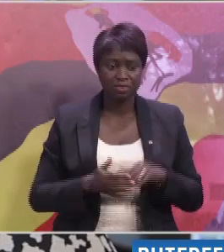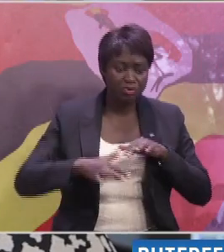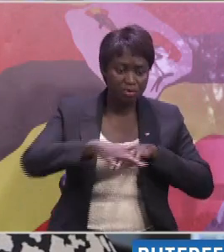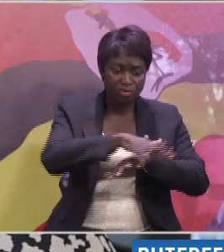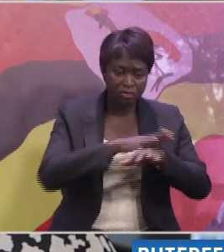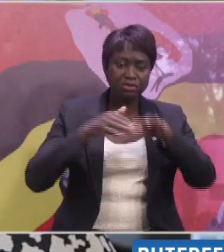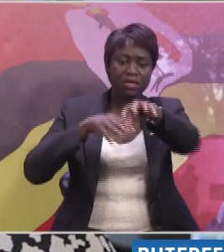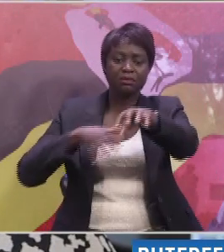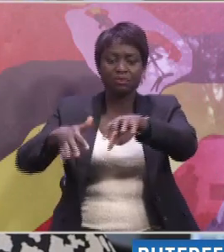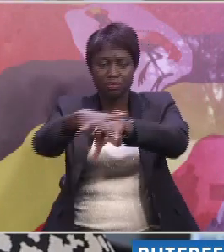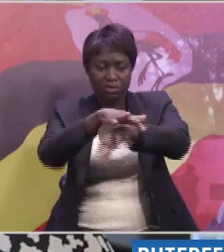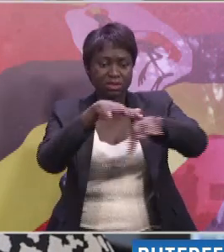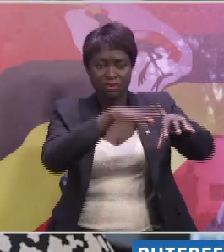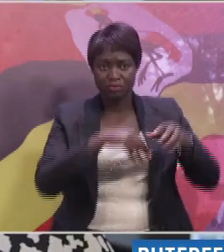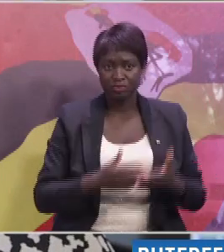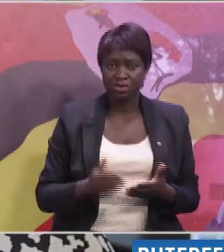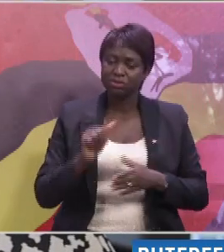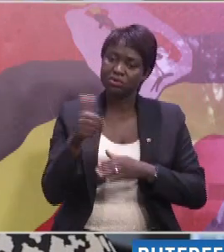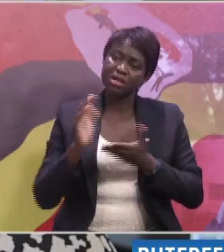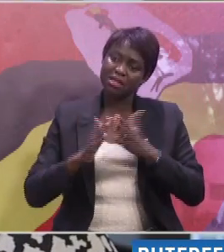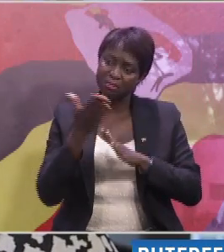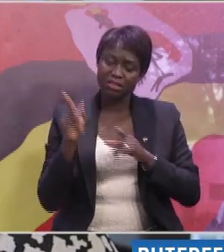IPs, our partners also, to